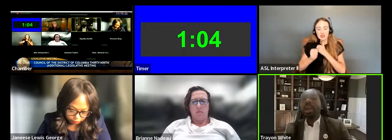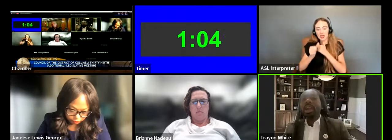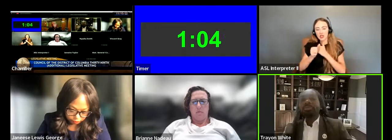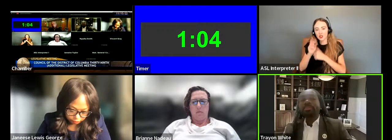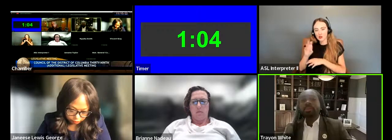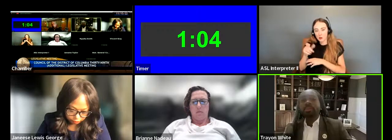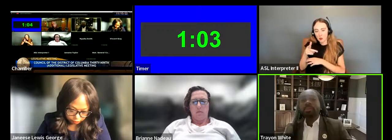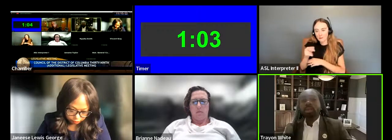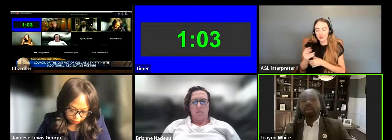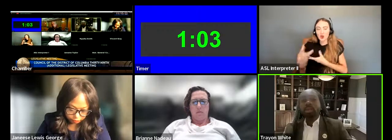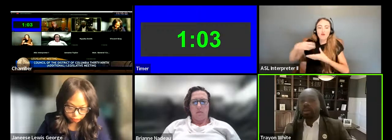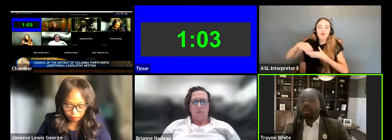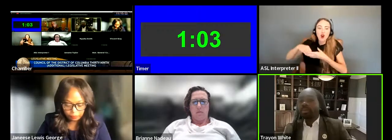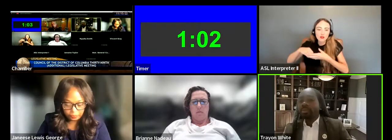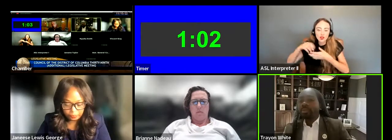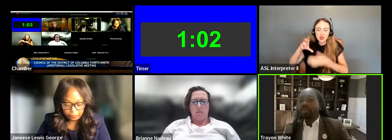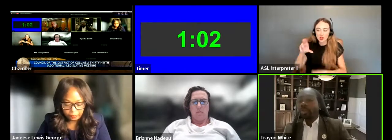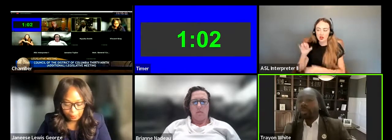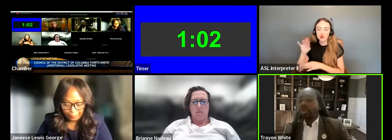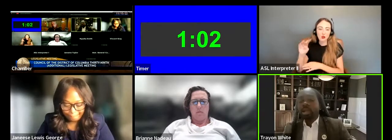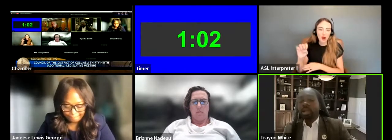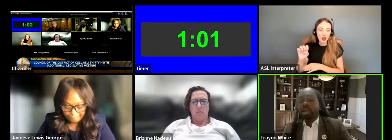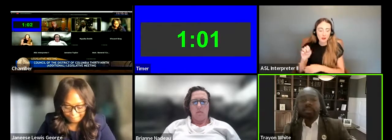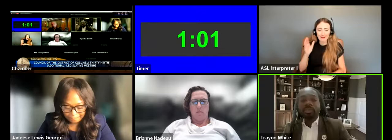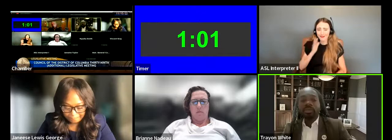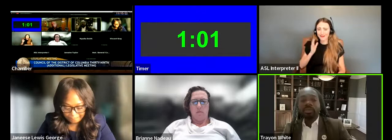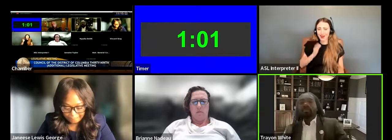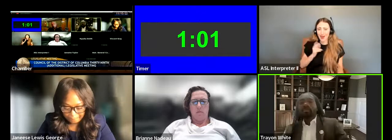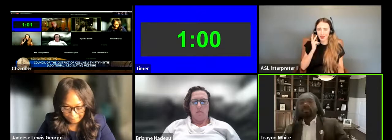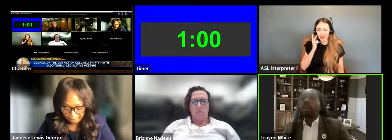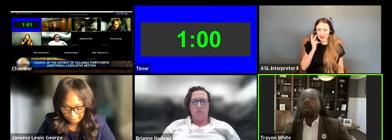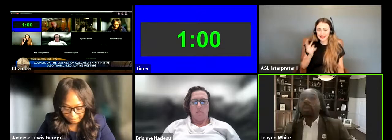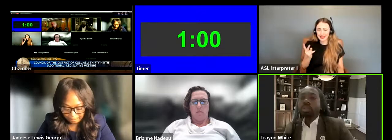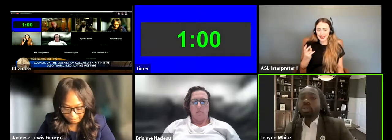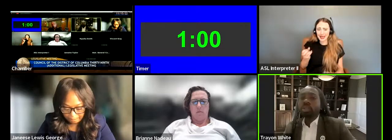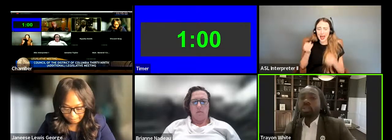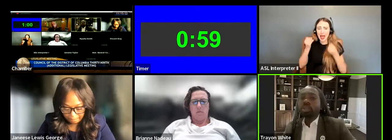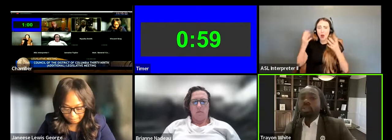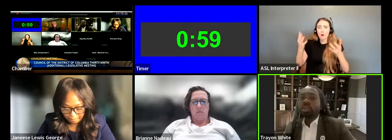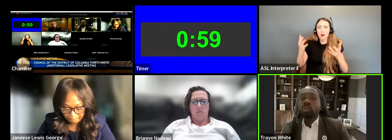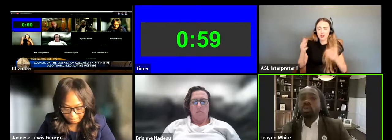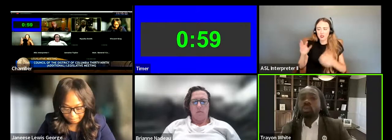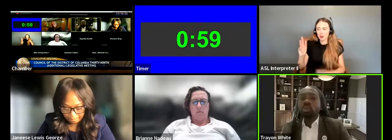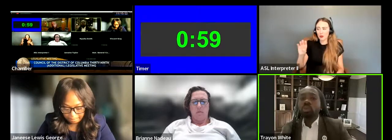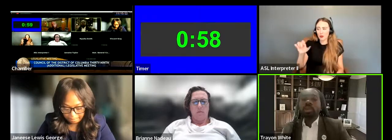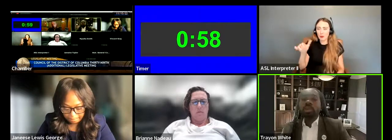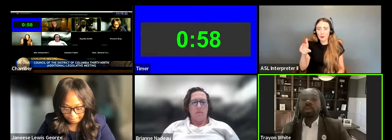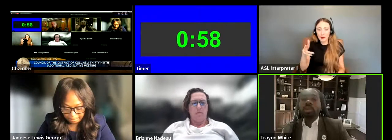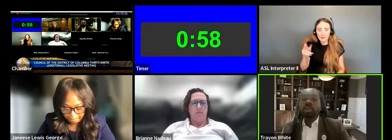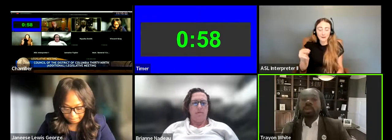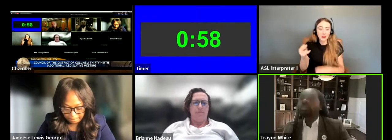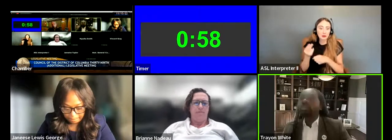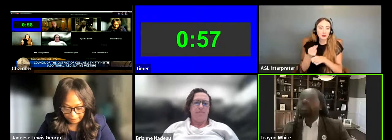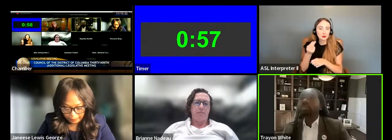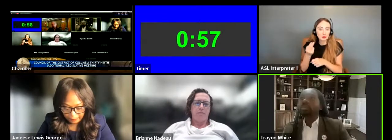crime. I've never in my life seen this amount of weaponry used in